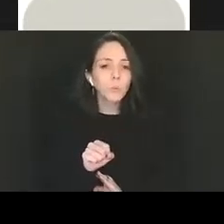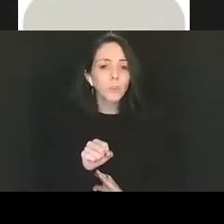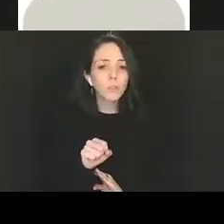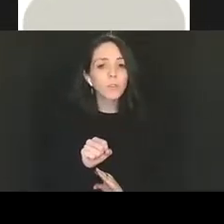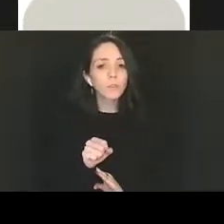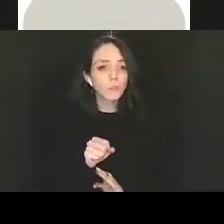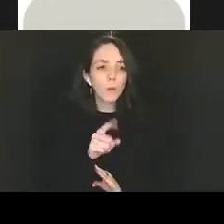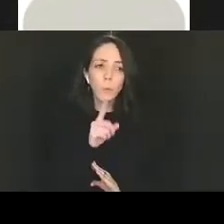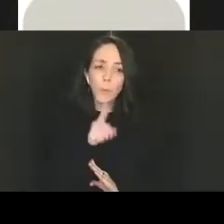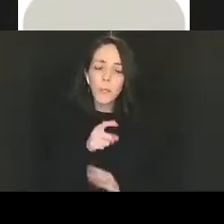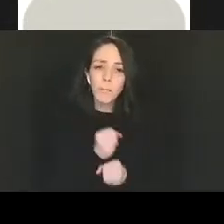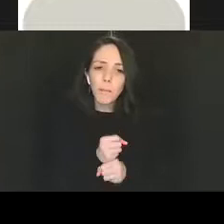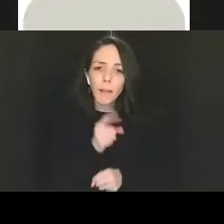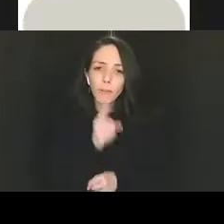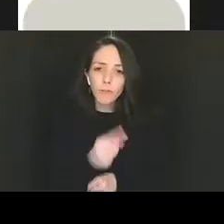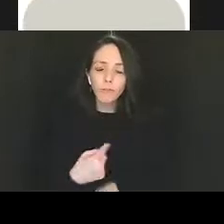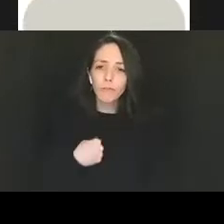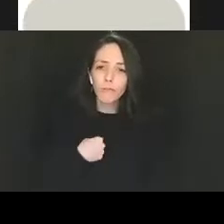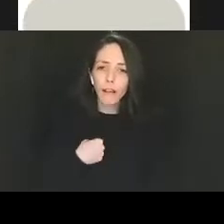having